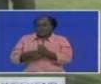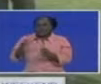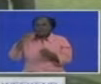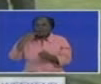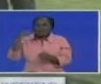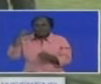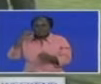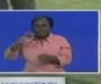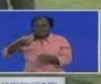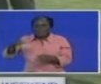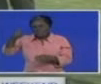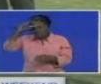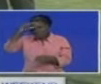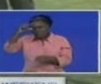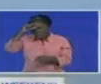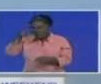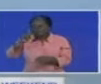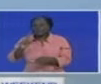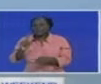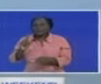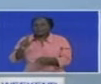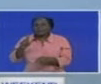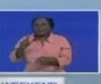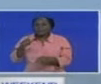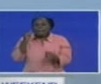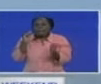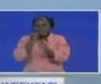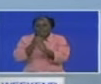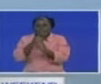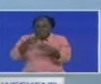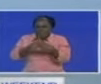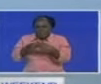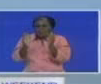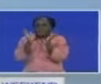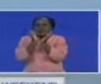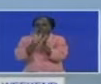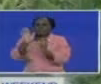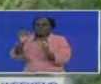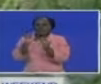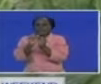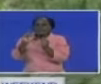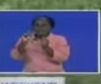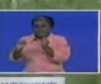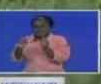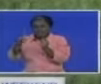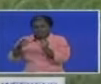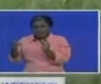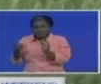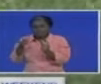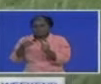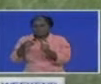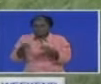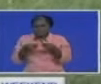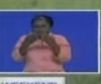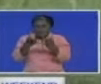County Government did renovate the 1908 Bill Afraha Stadium to a tune of 15 million shillings. The uplift of the sports facility may come in handy as